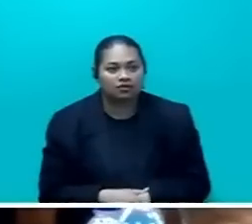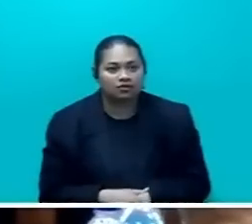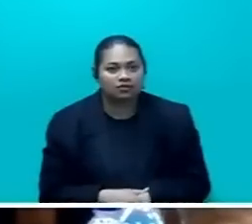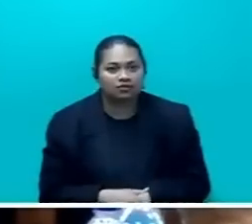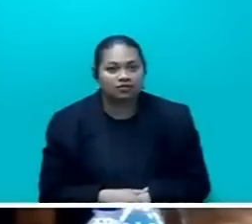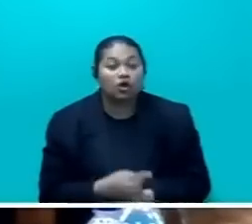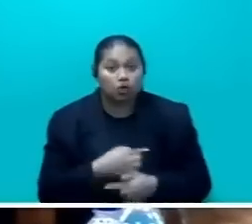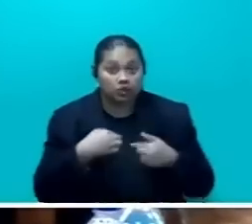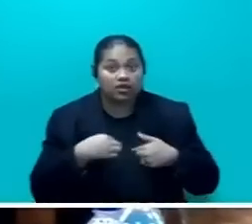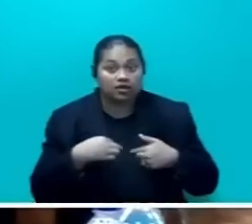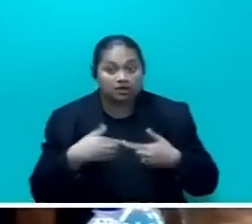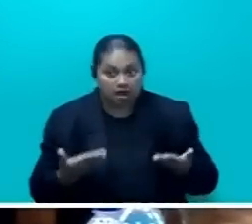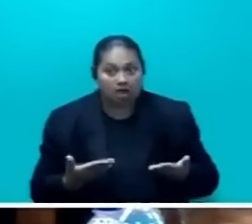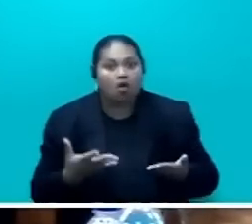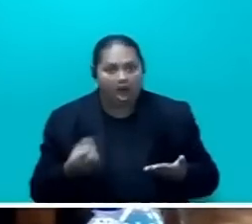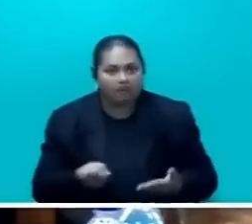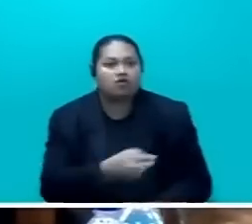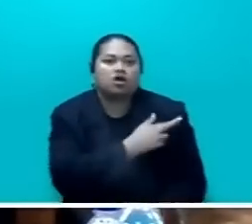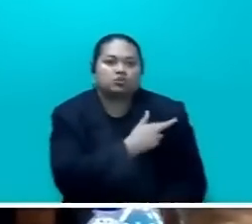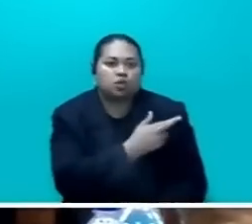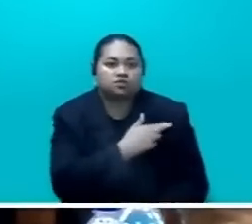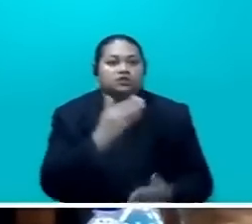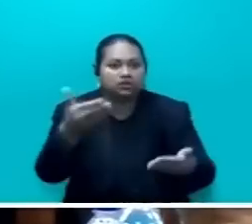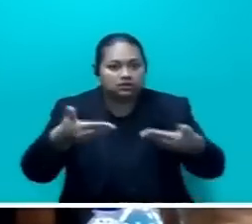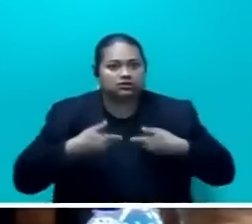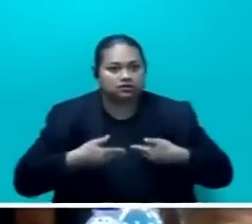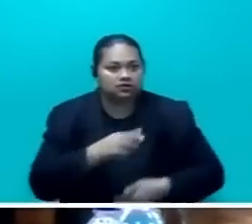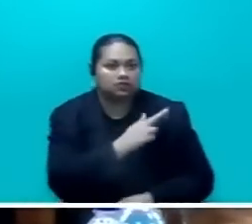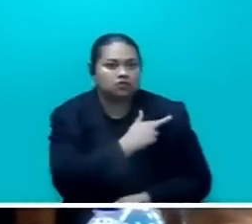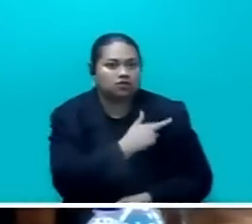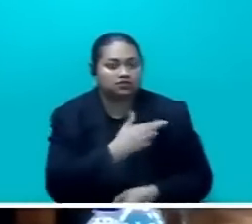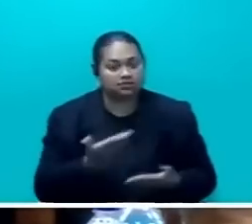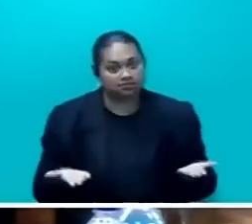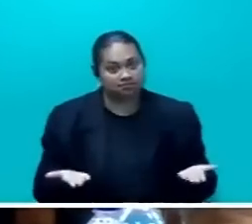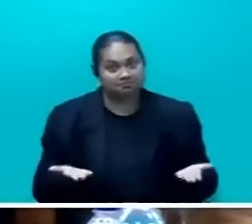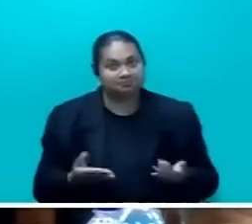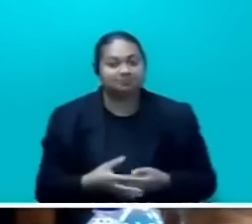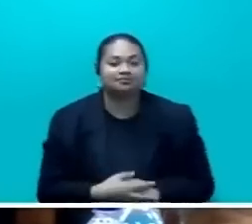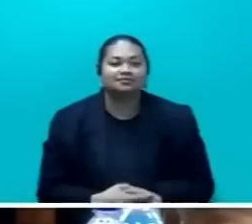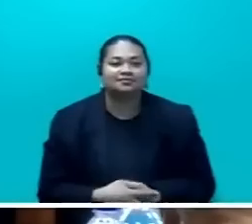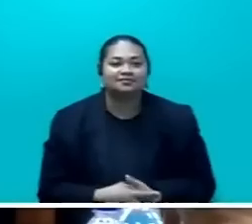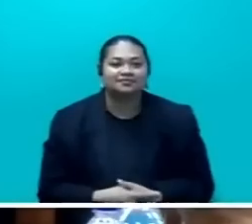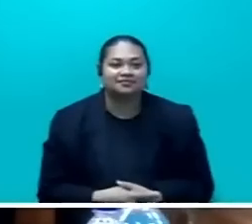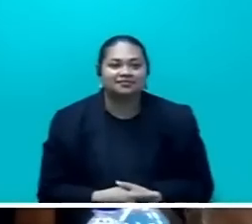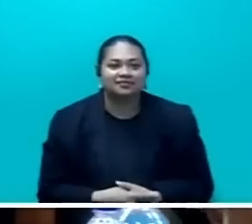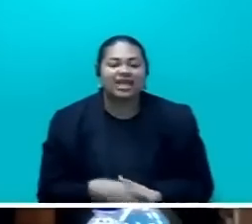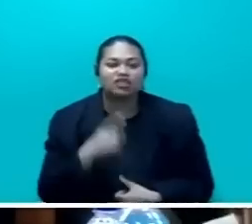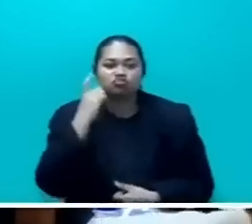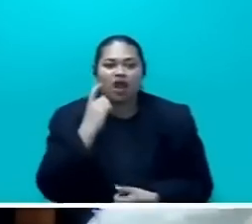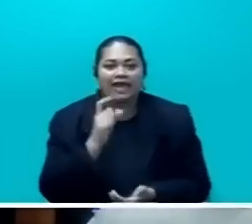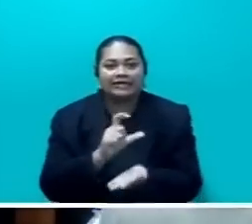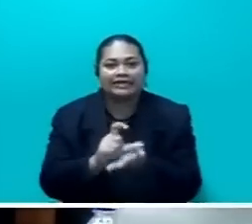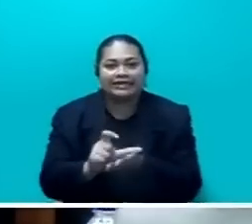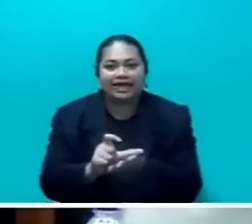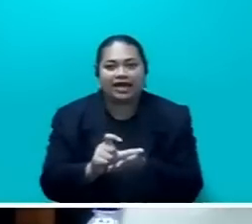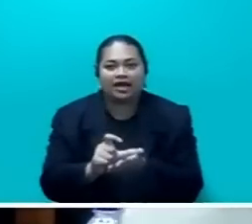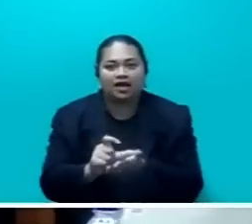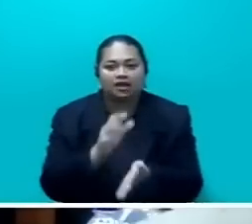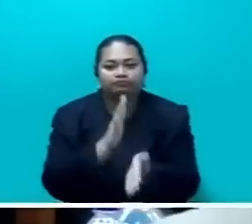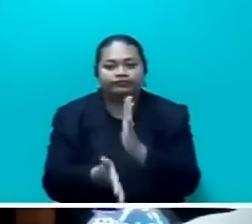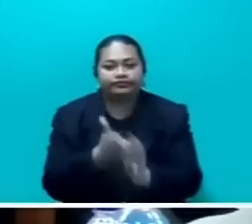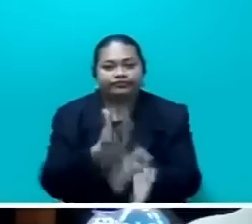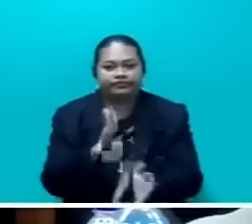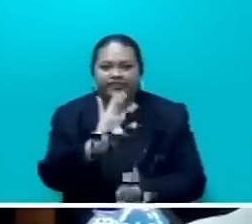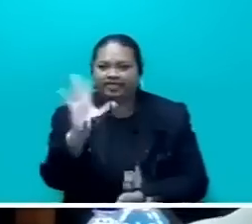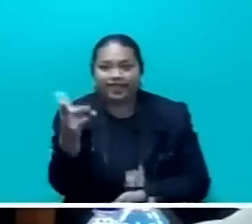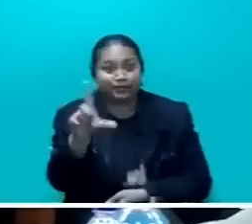with the responsibility. We have landed with the responsibility of clearing that mess. And he,